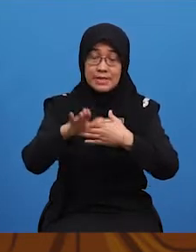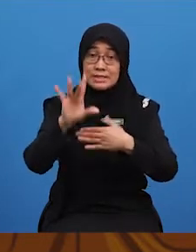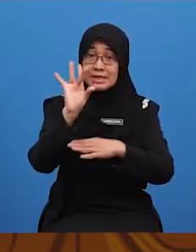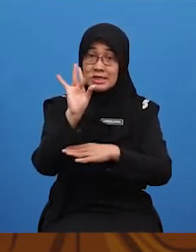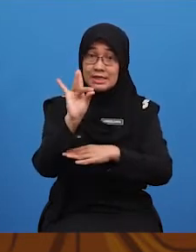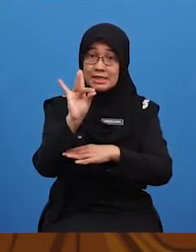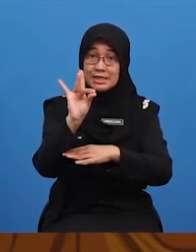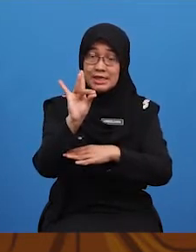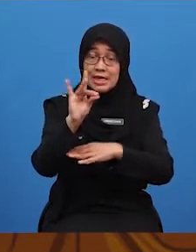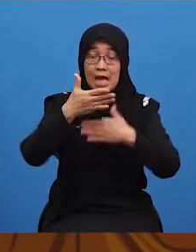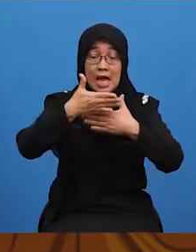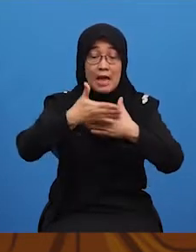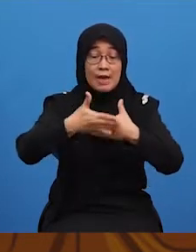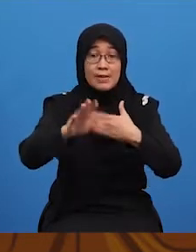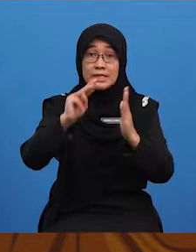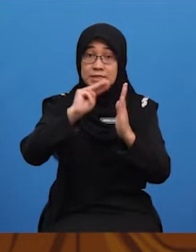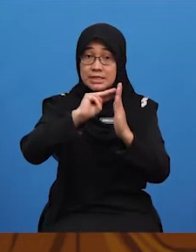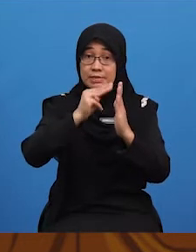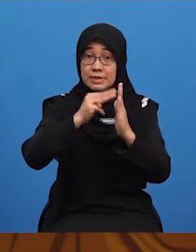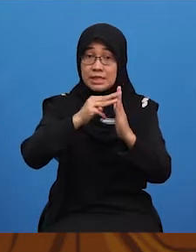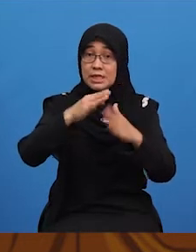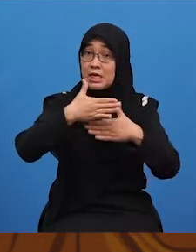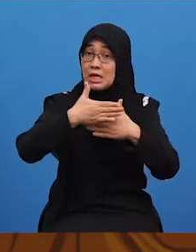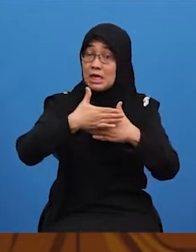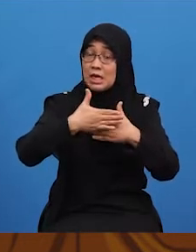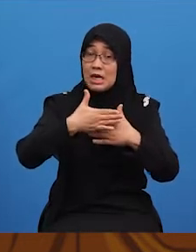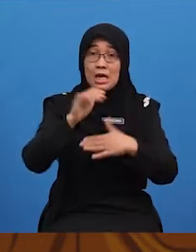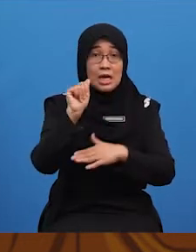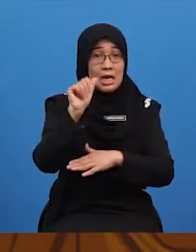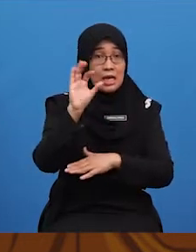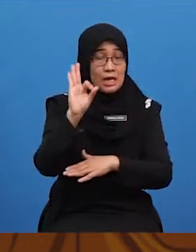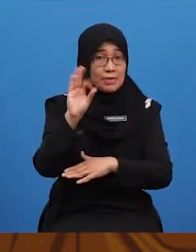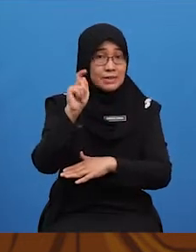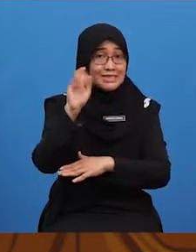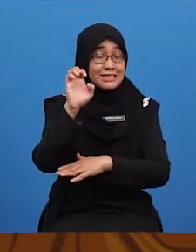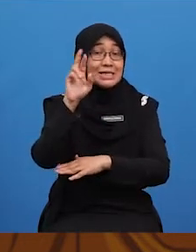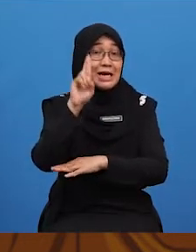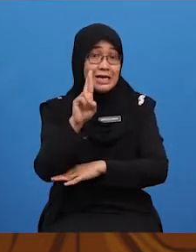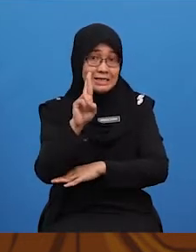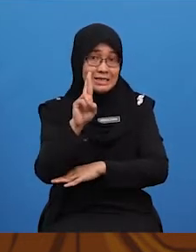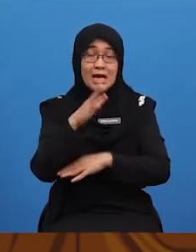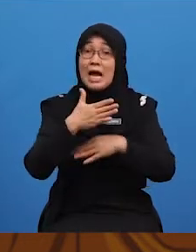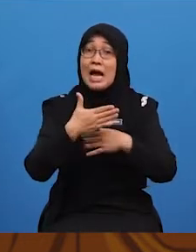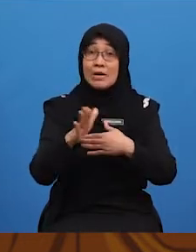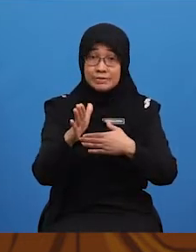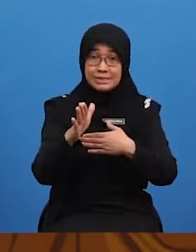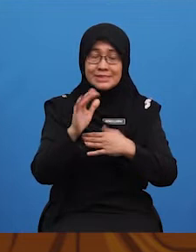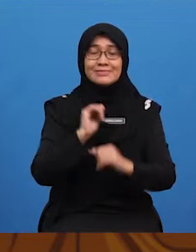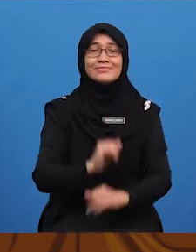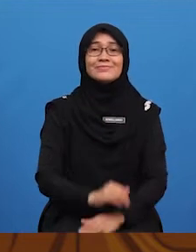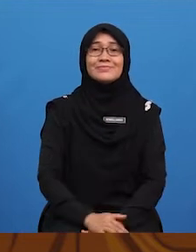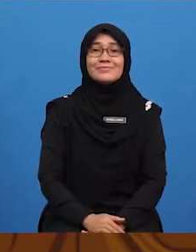so we say past when we are telling the time when the number of minutes